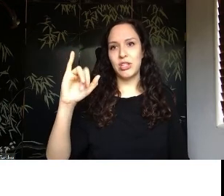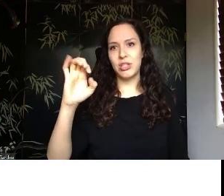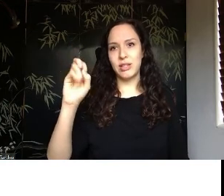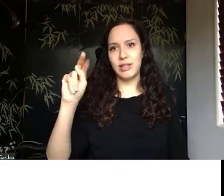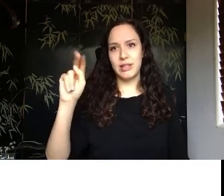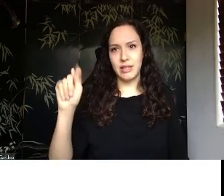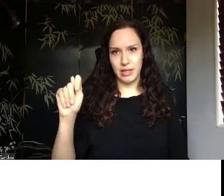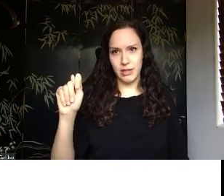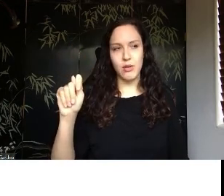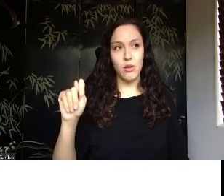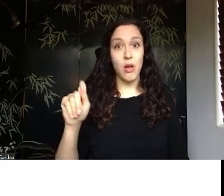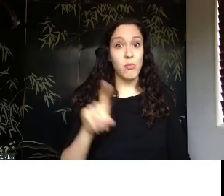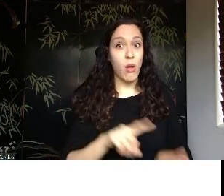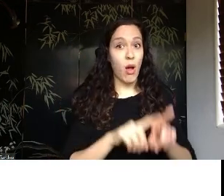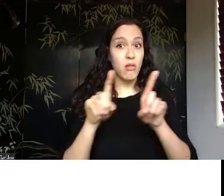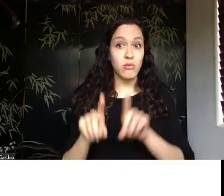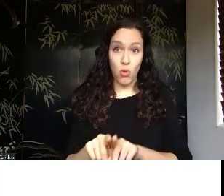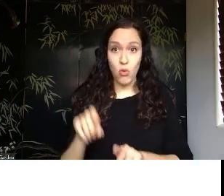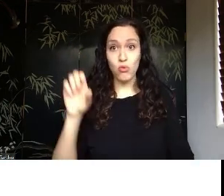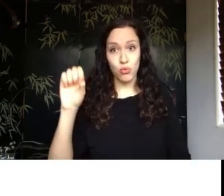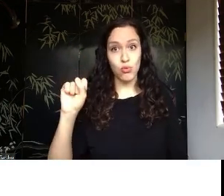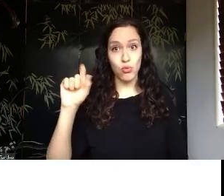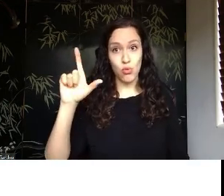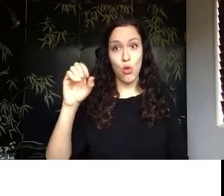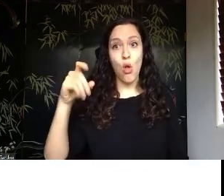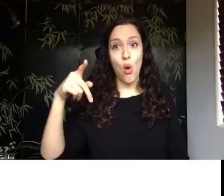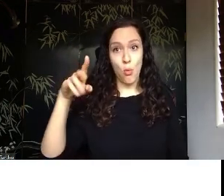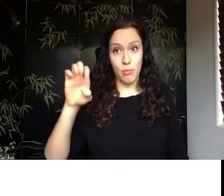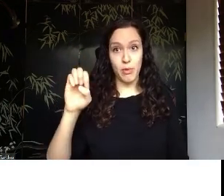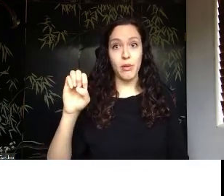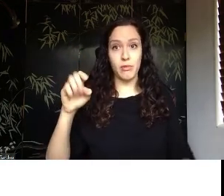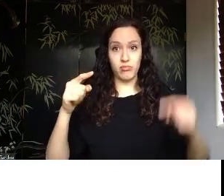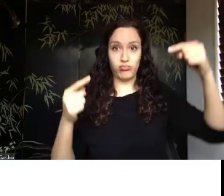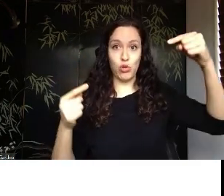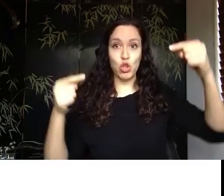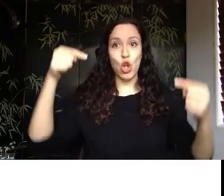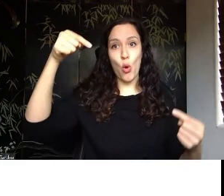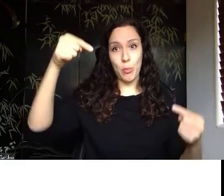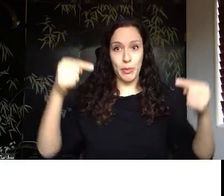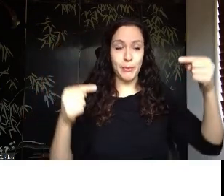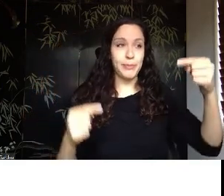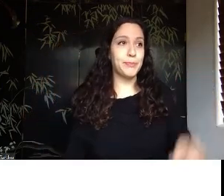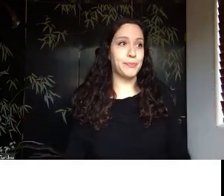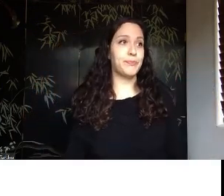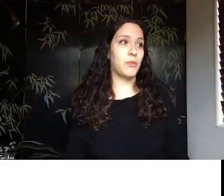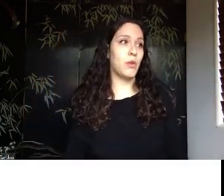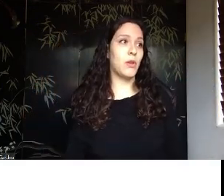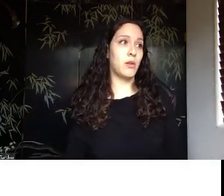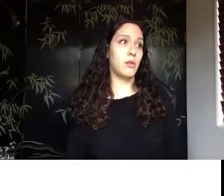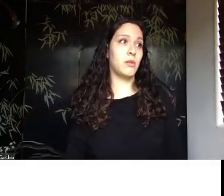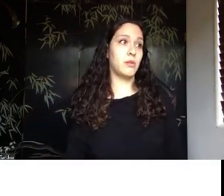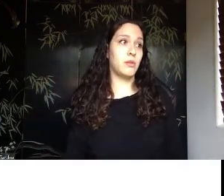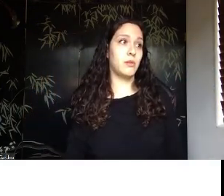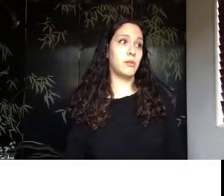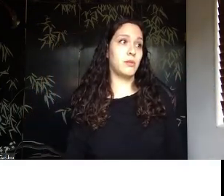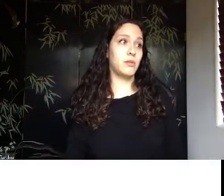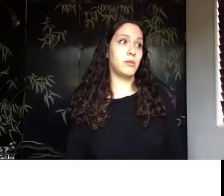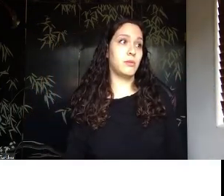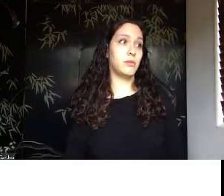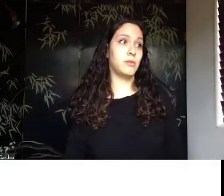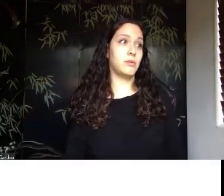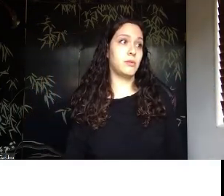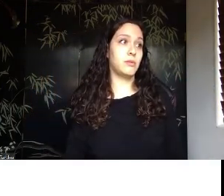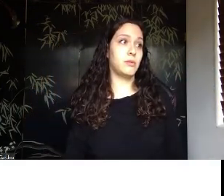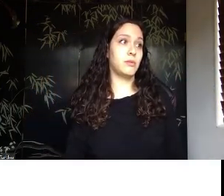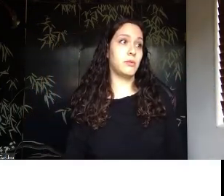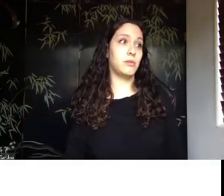But it's also the slope when you're looking at an equation of the line. If you notice, I kept saying y equals, like I was